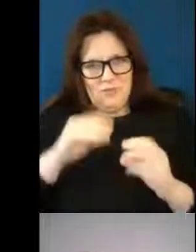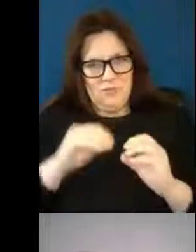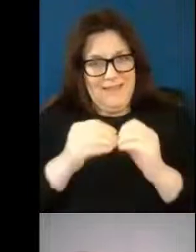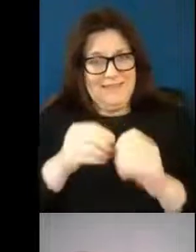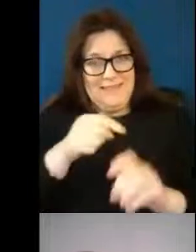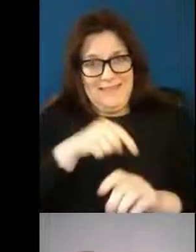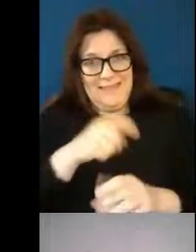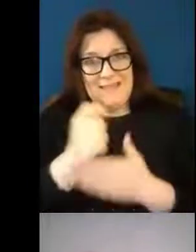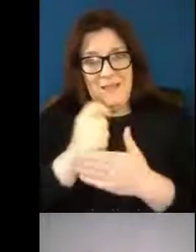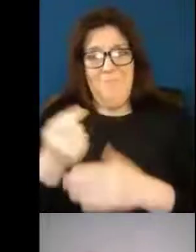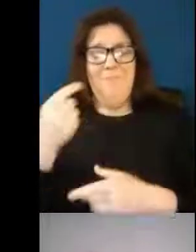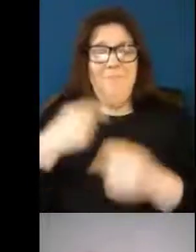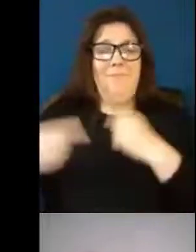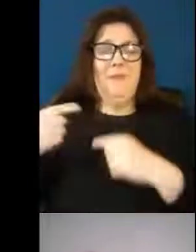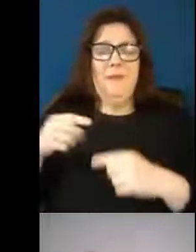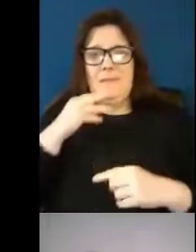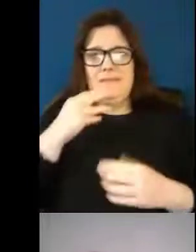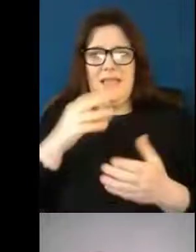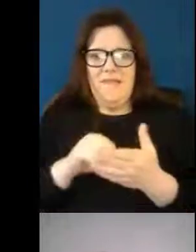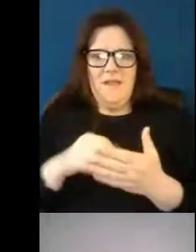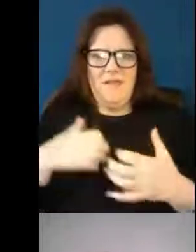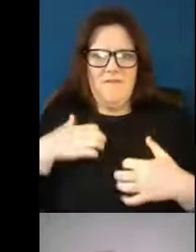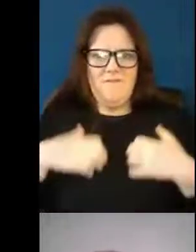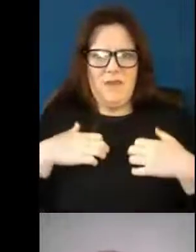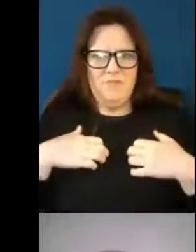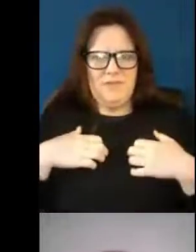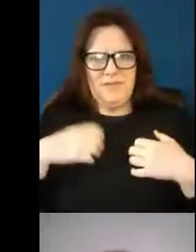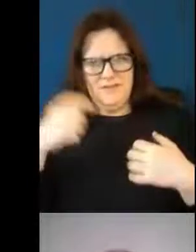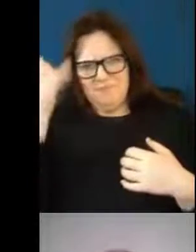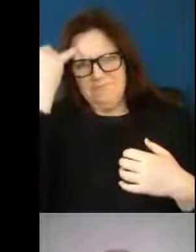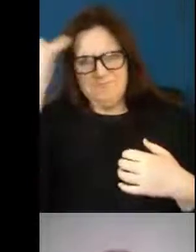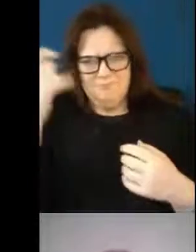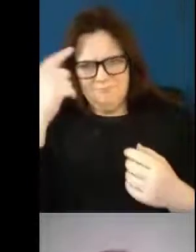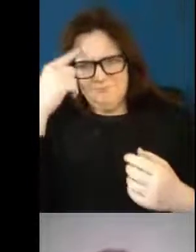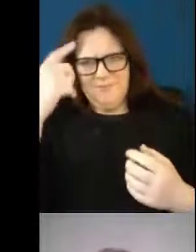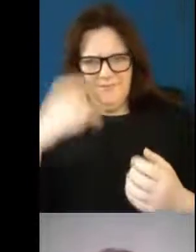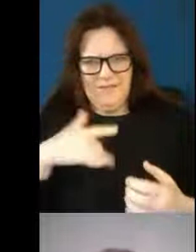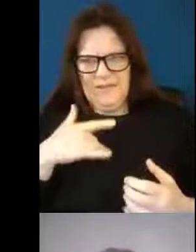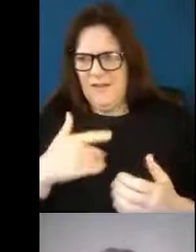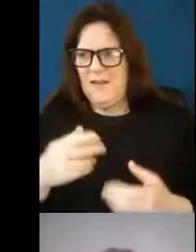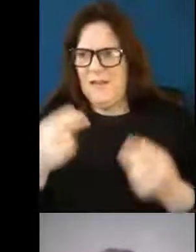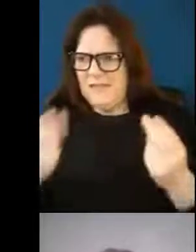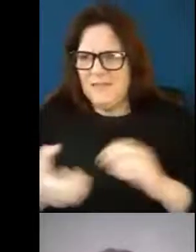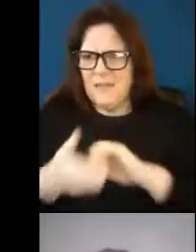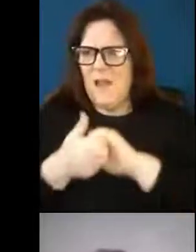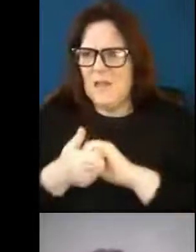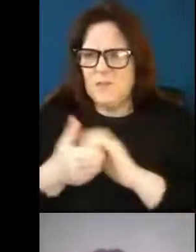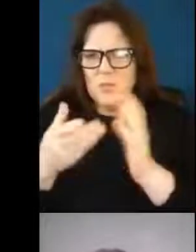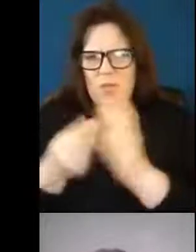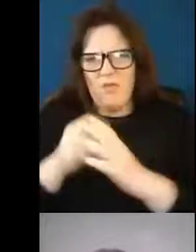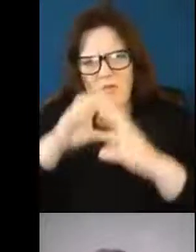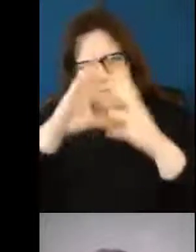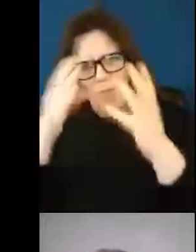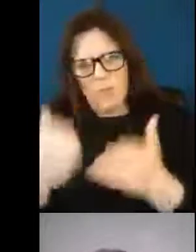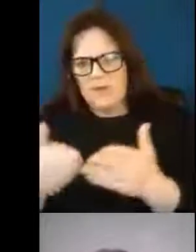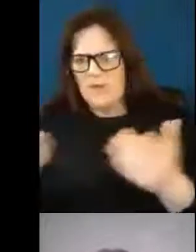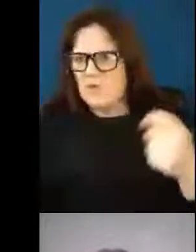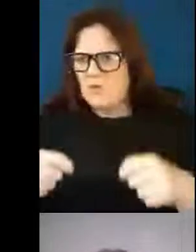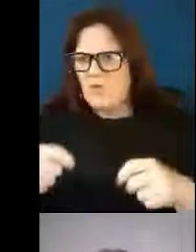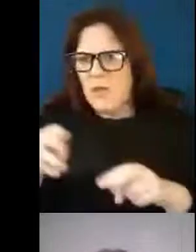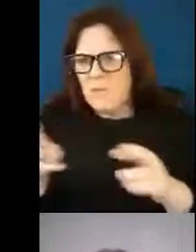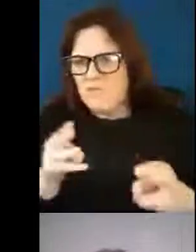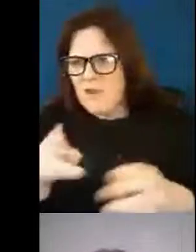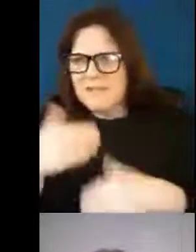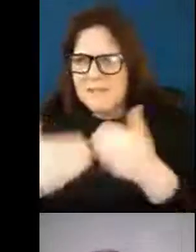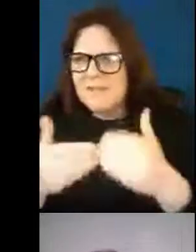created, there's a vibrant sense of the necessity for colleagues to come together across the world and to share practice and to